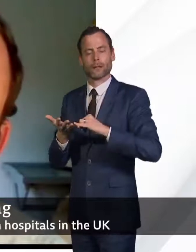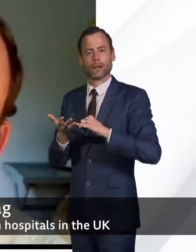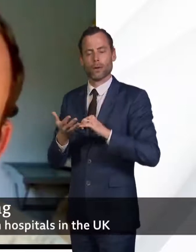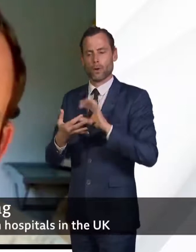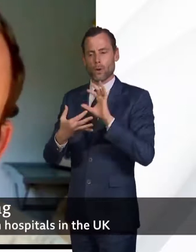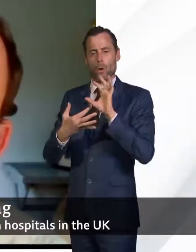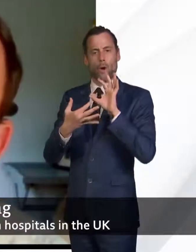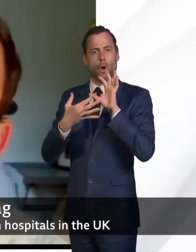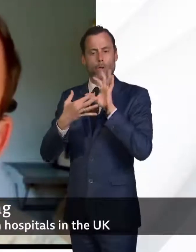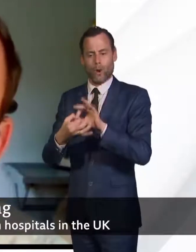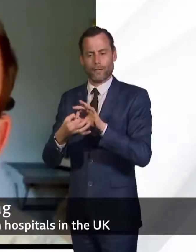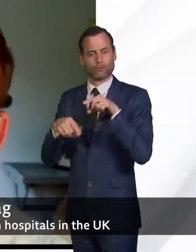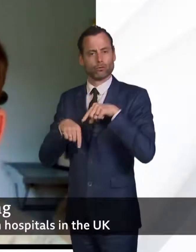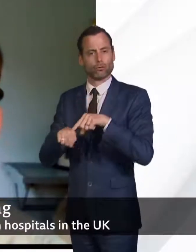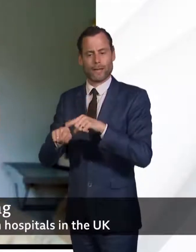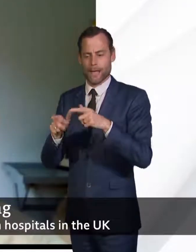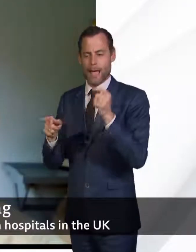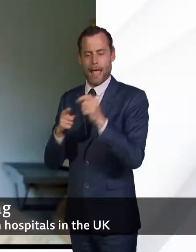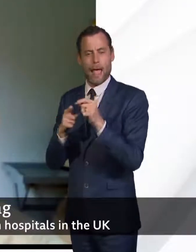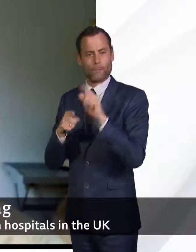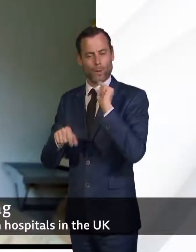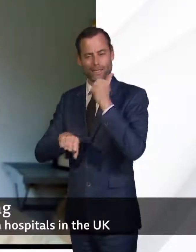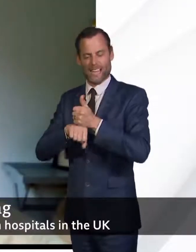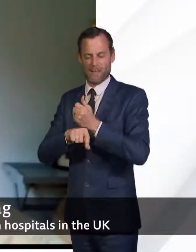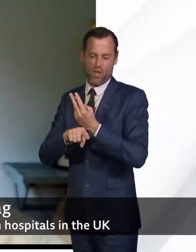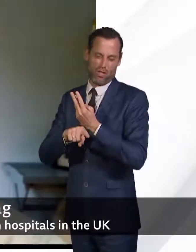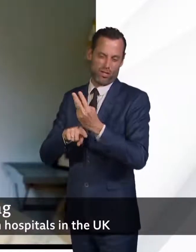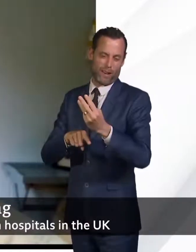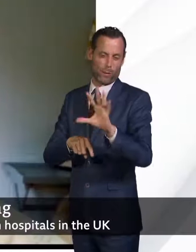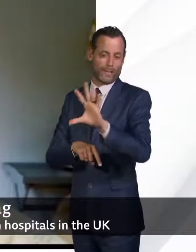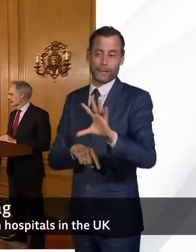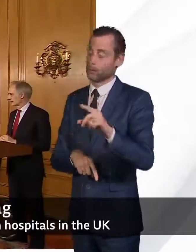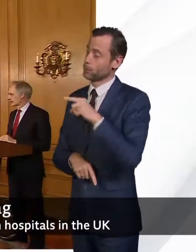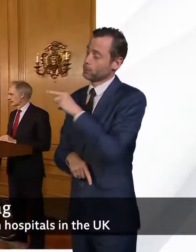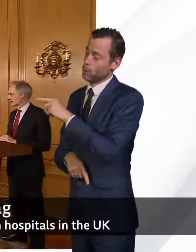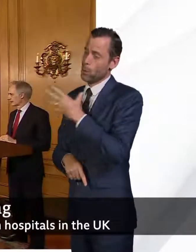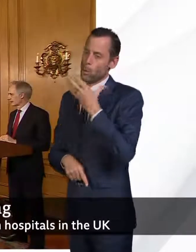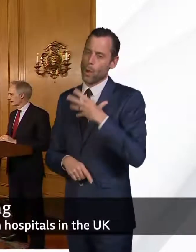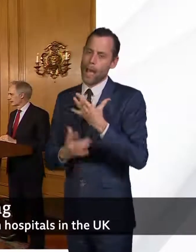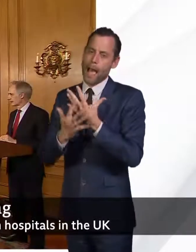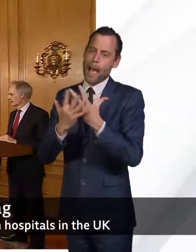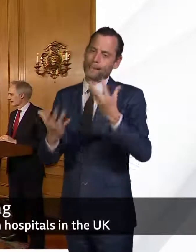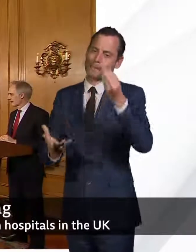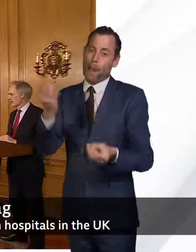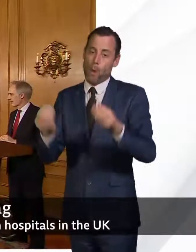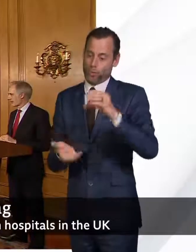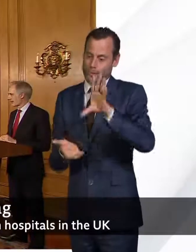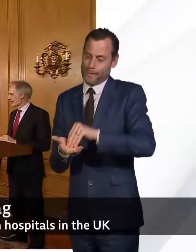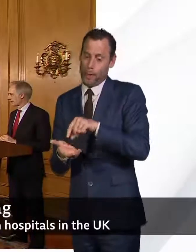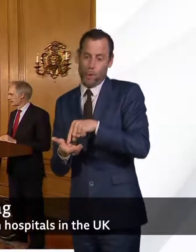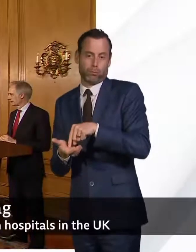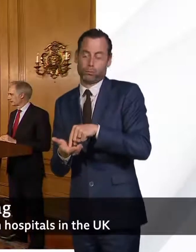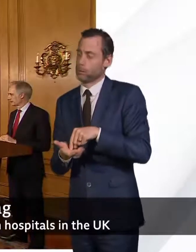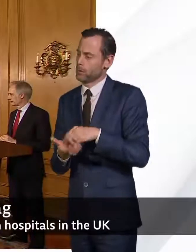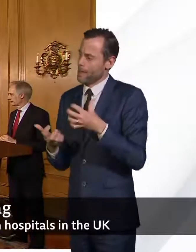within 3 weeks. What's your goal for the number of people you want to download it, and how will you incentivize them to do so?